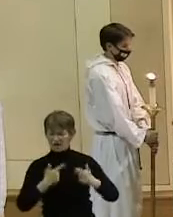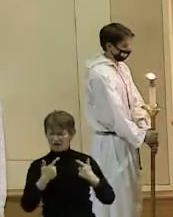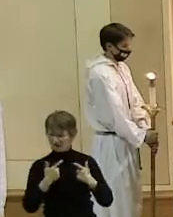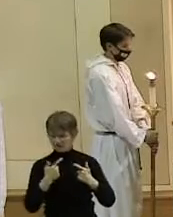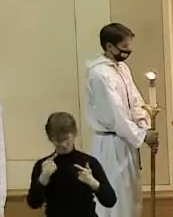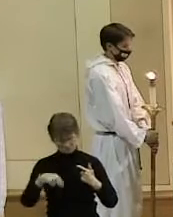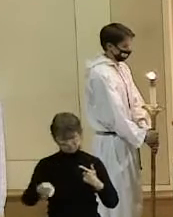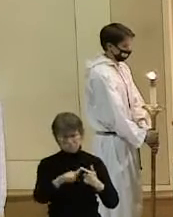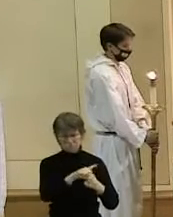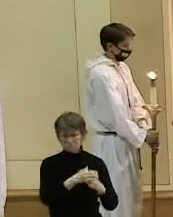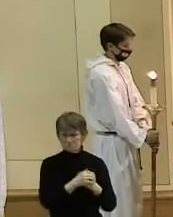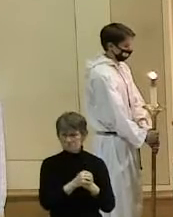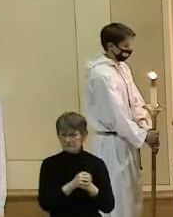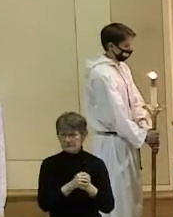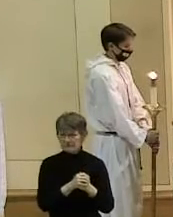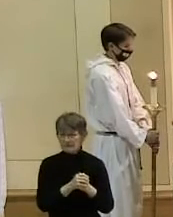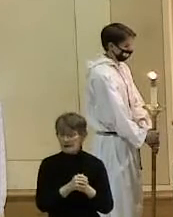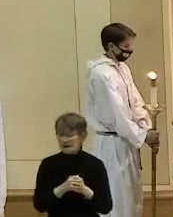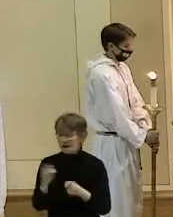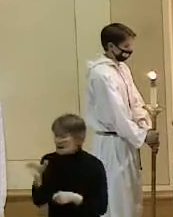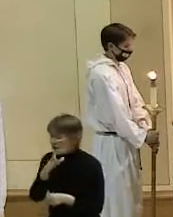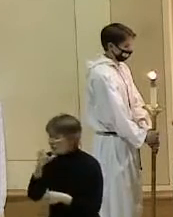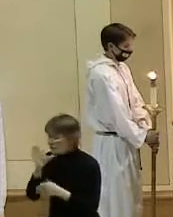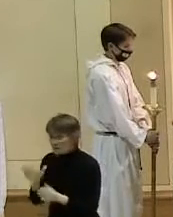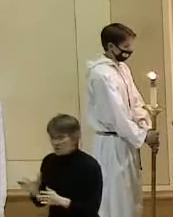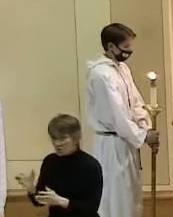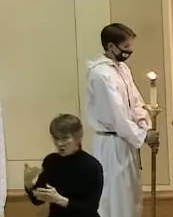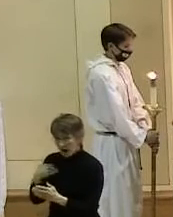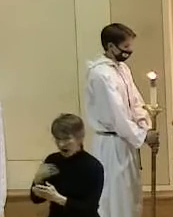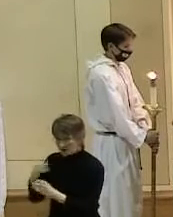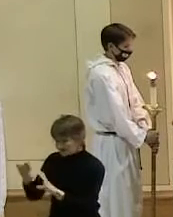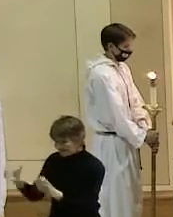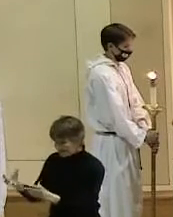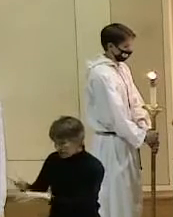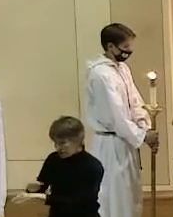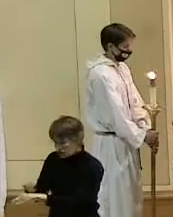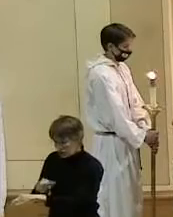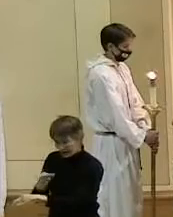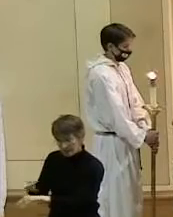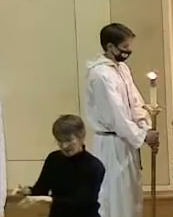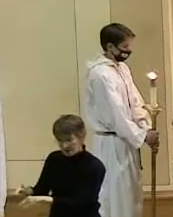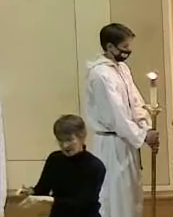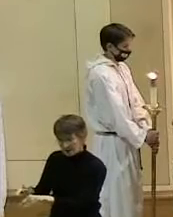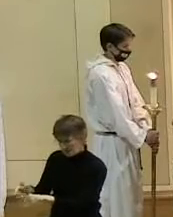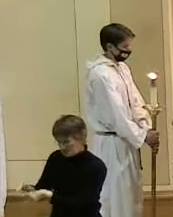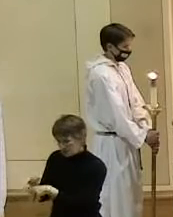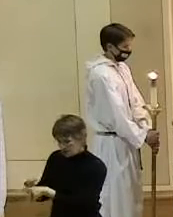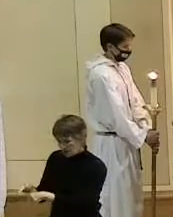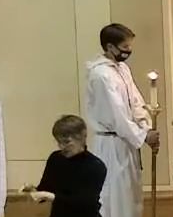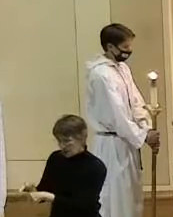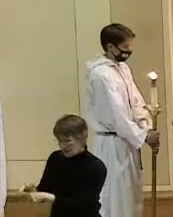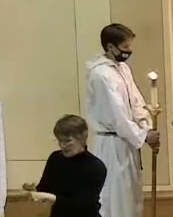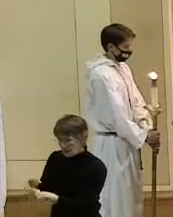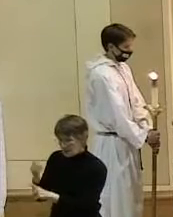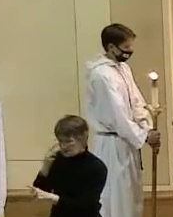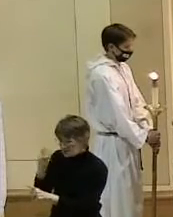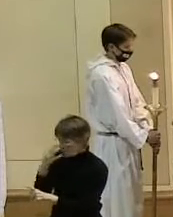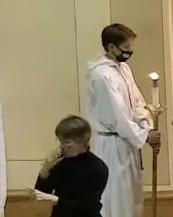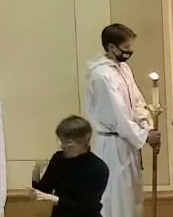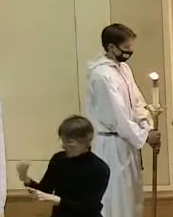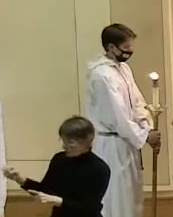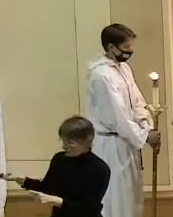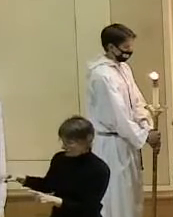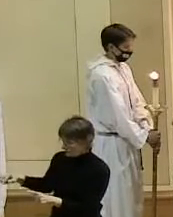hired man who is not a shepherd and whose sheep are not his own sees a wolf coming and leaves the